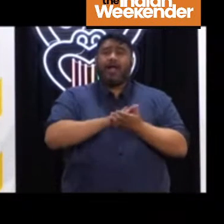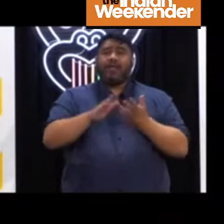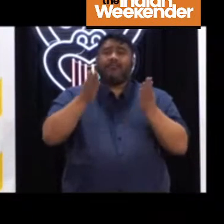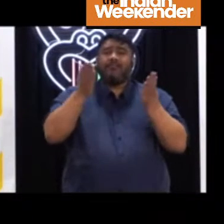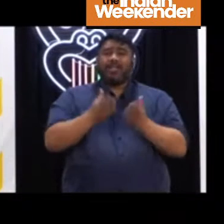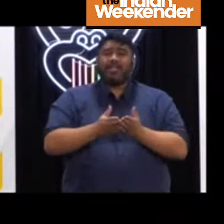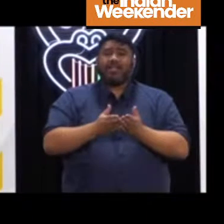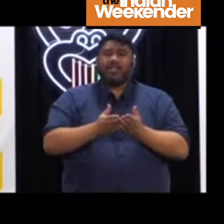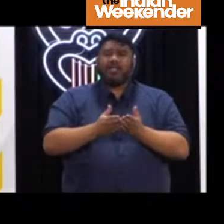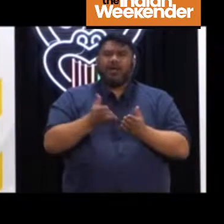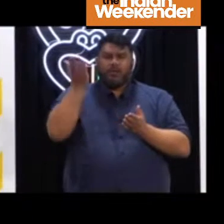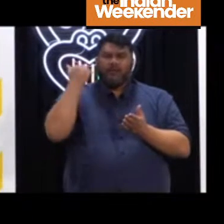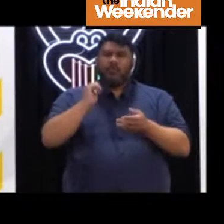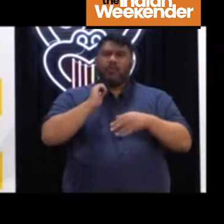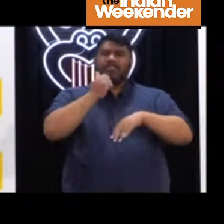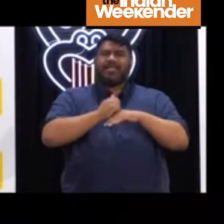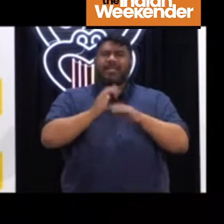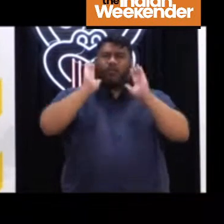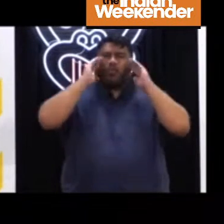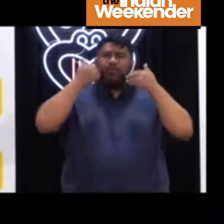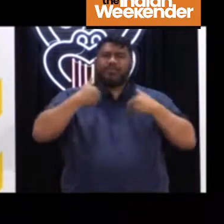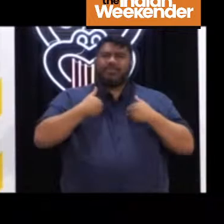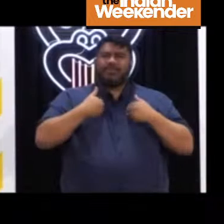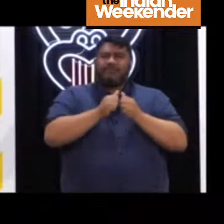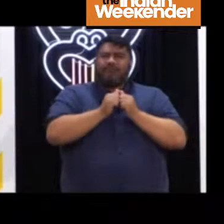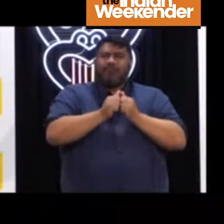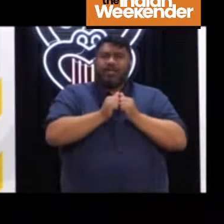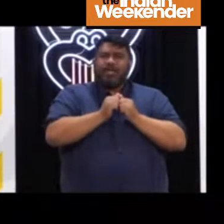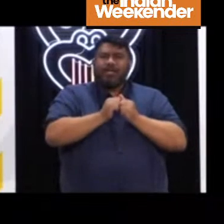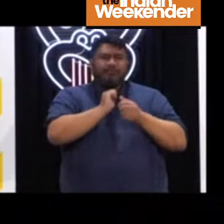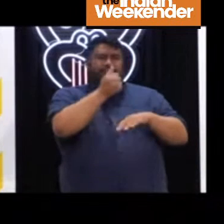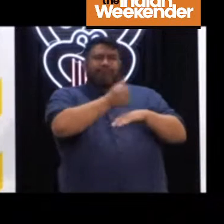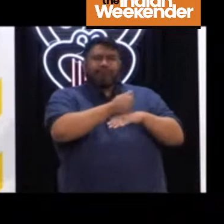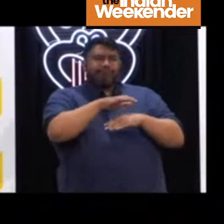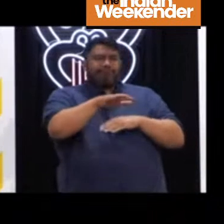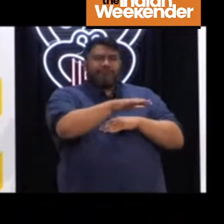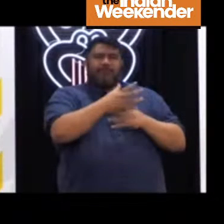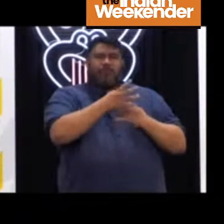an autism-friendly vaccination option in Petone.